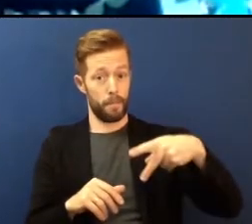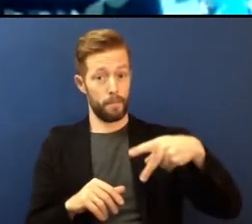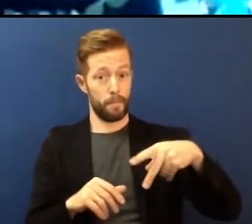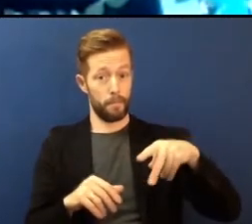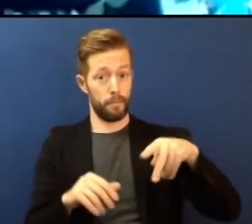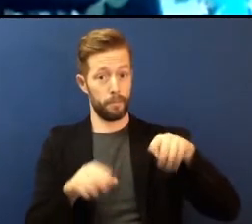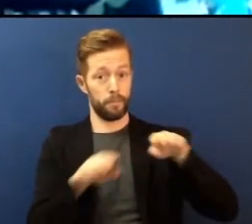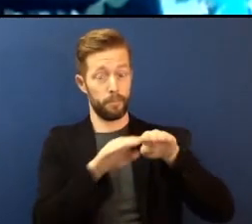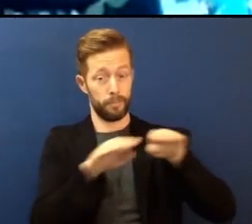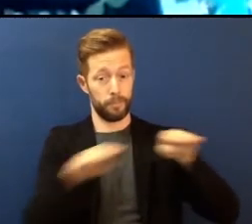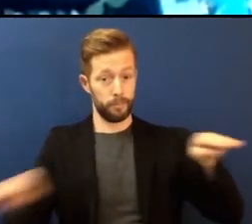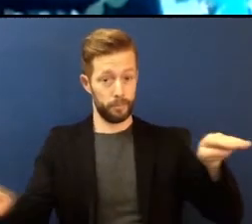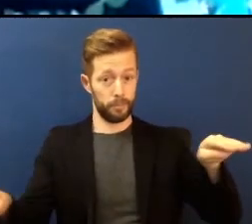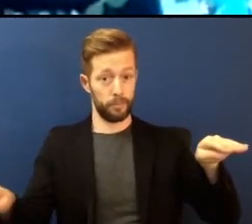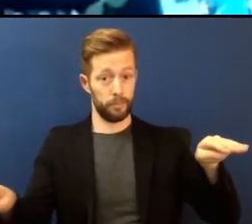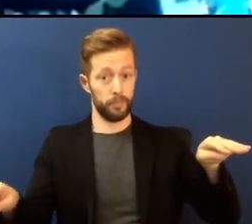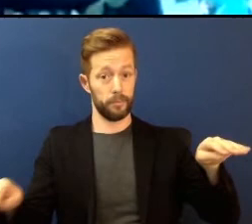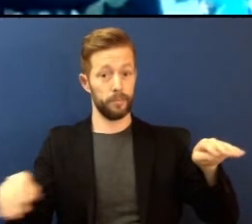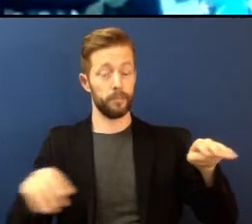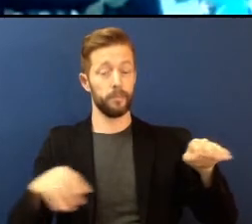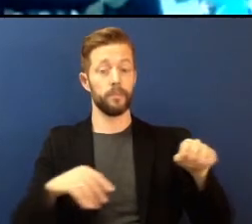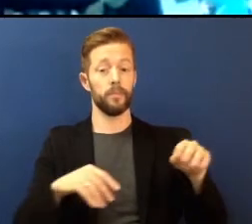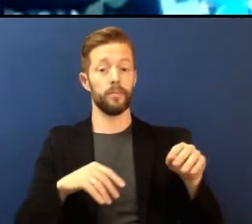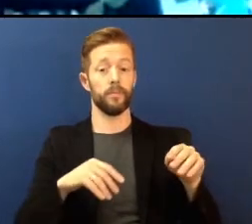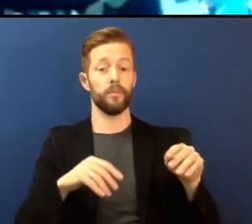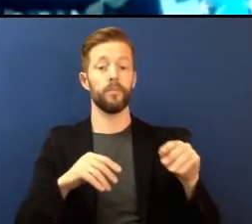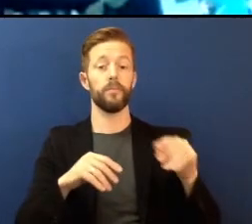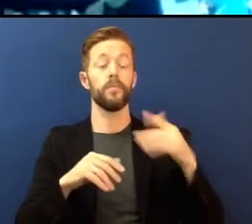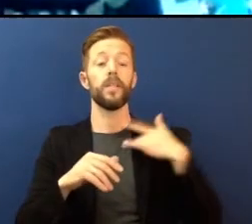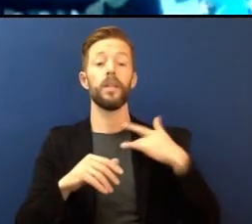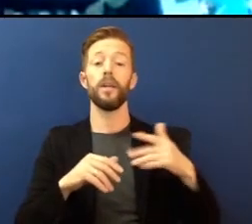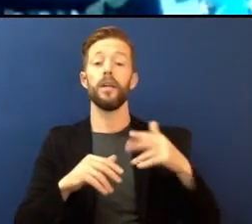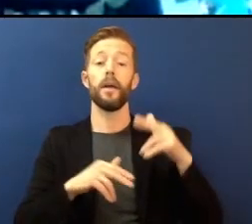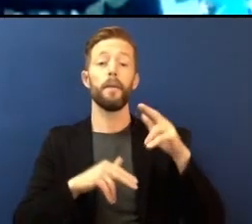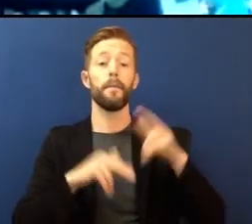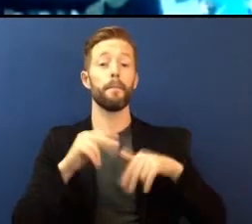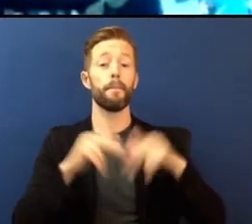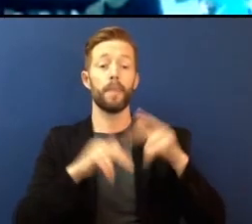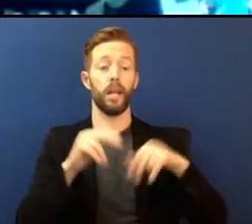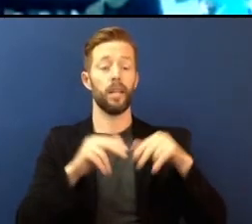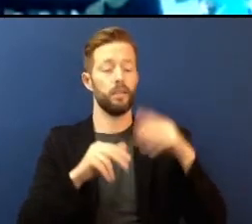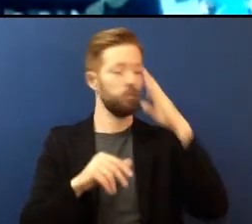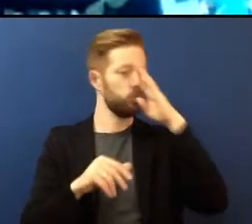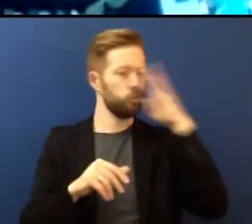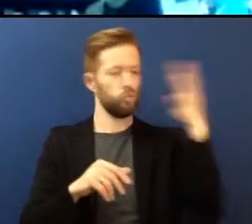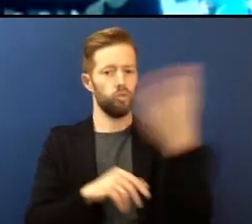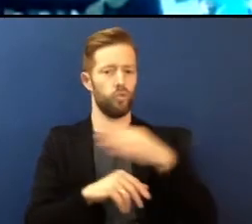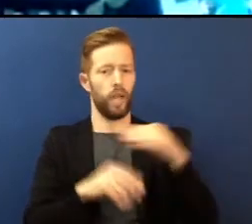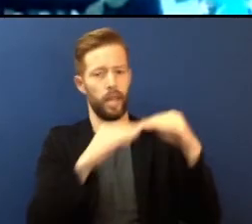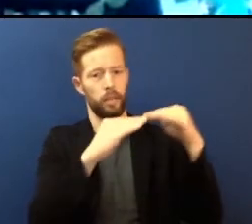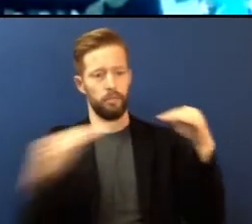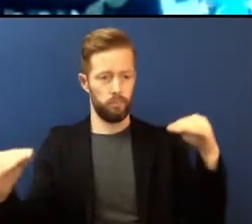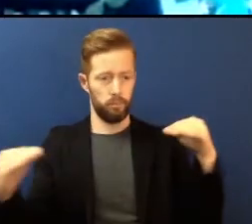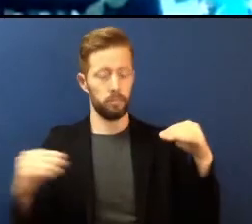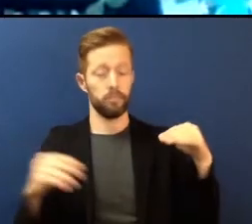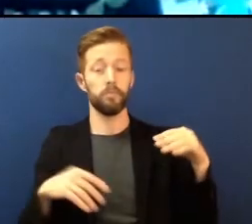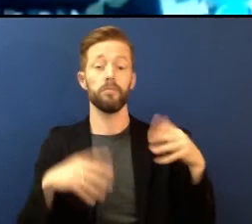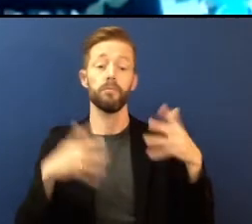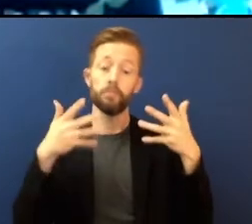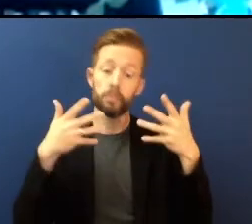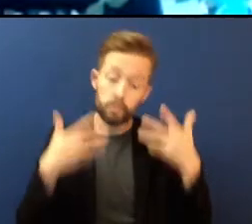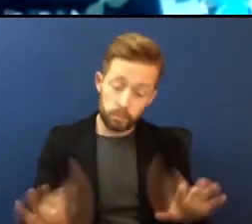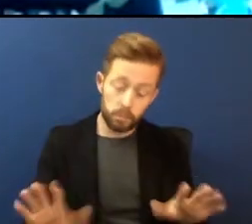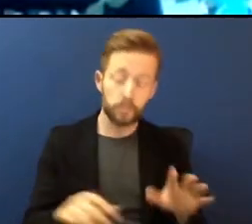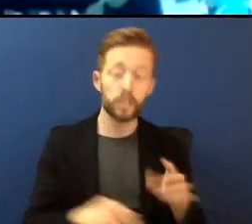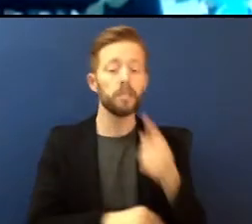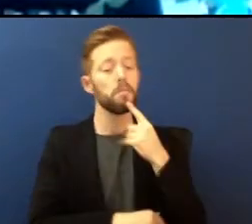ramp structure that goes entirely across the block area. So they build the ramp structure, and typically they'll build a structure that just goes straight across. And